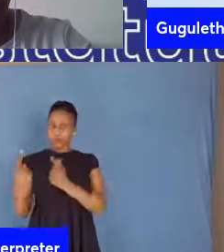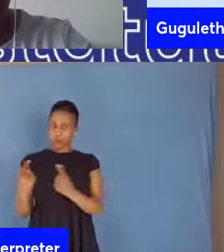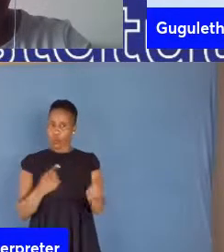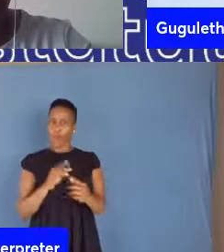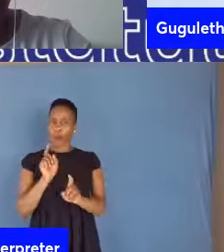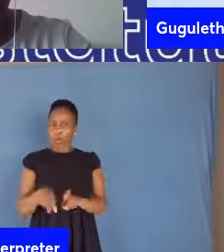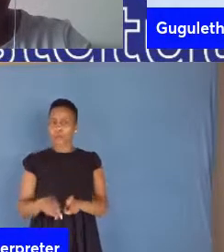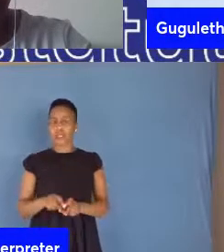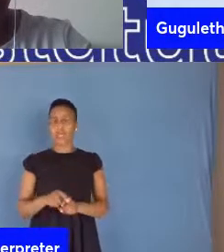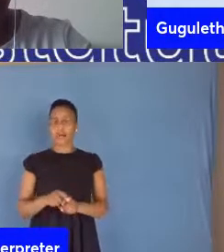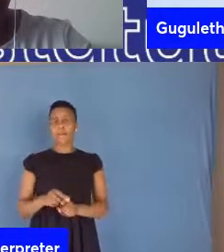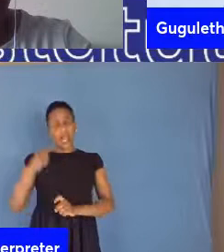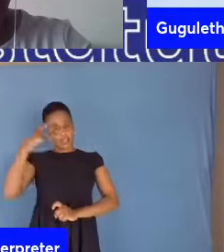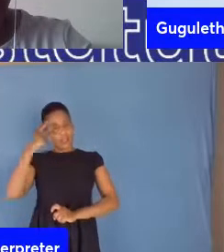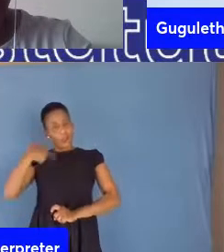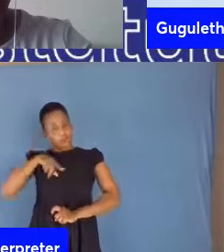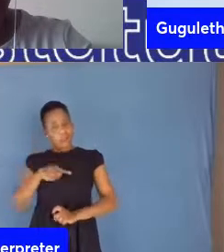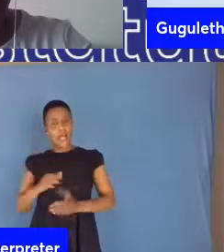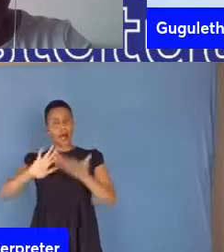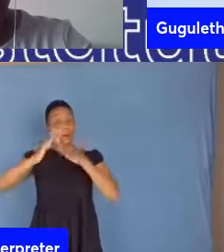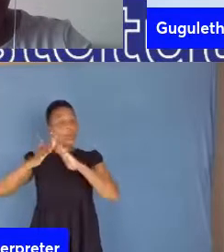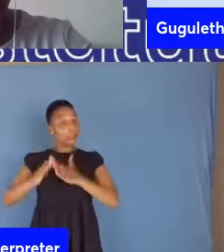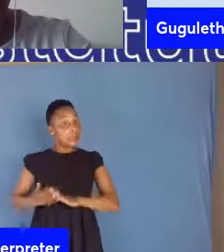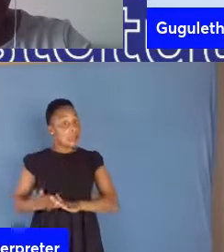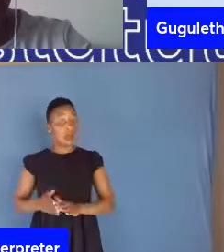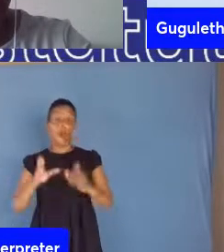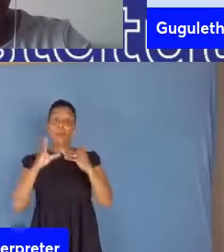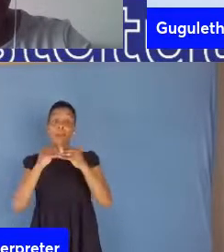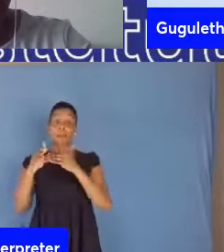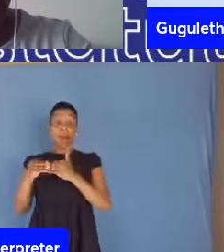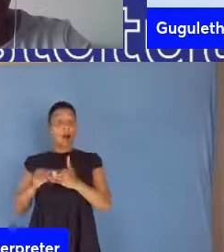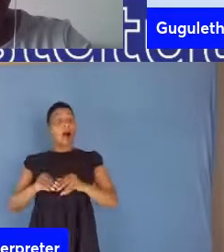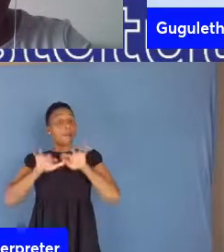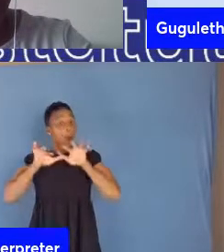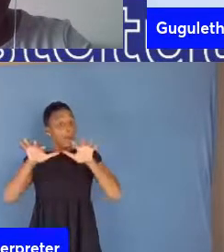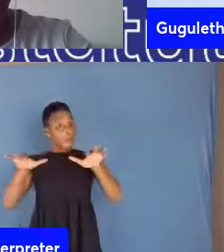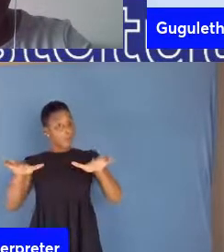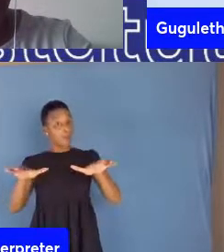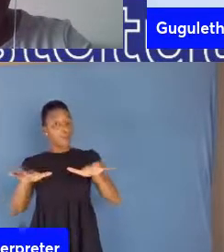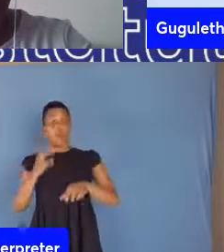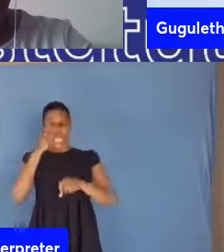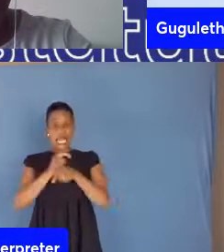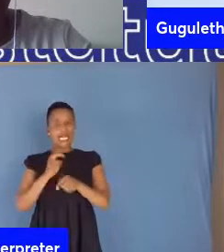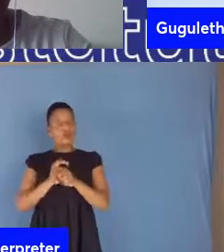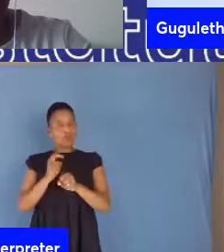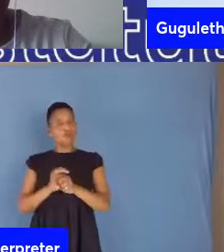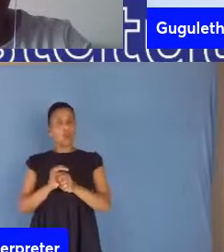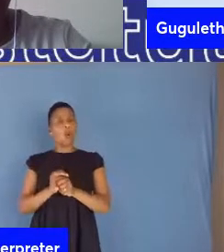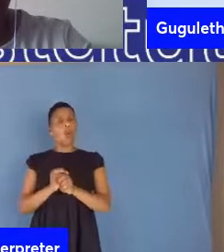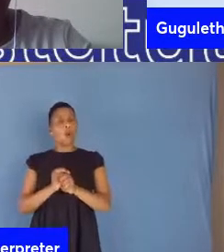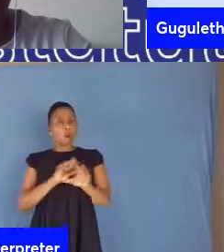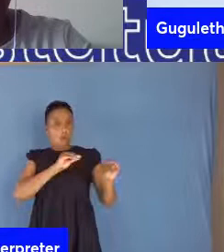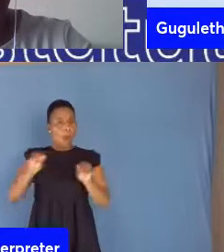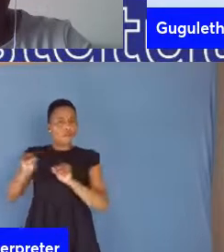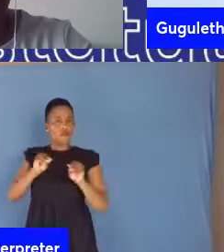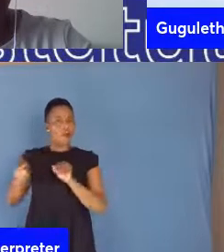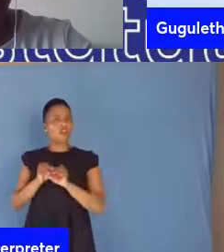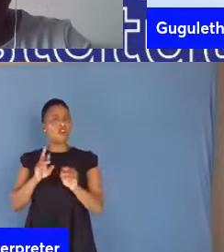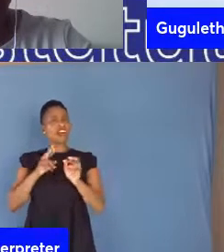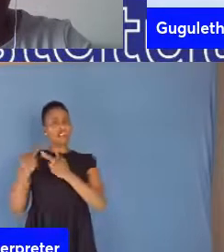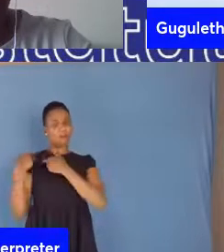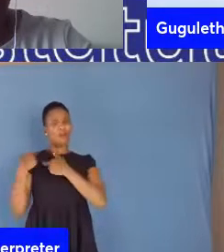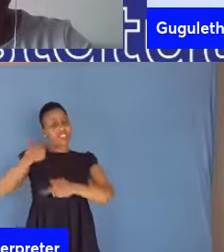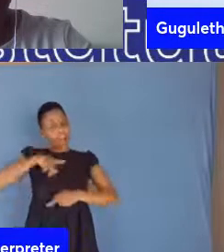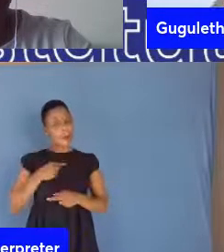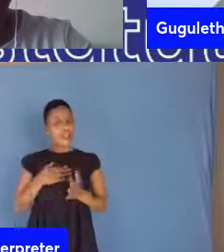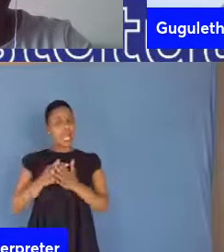communities, as members of the public, we also need to stop abdicating our responsibility and have all these expectations from